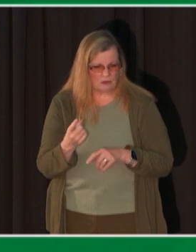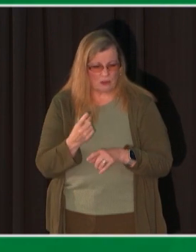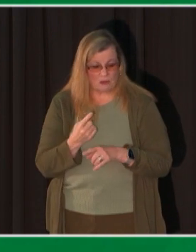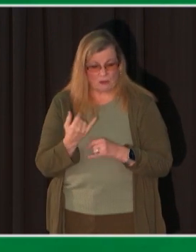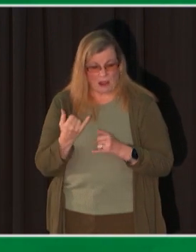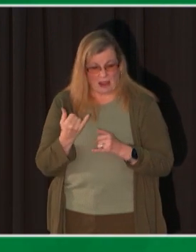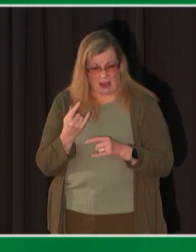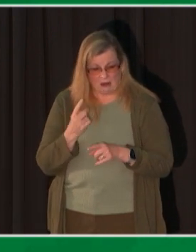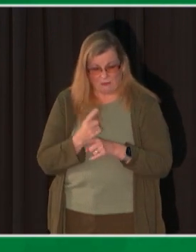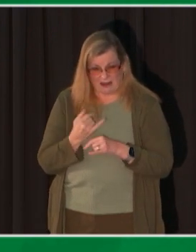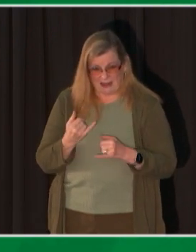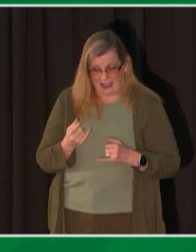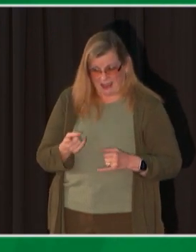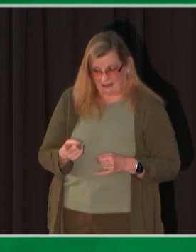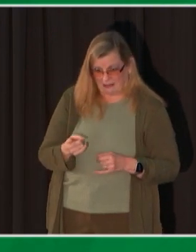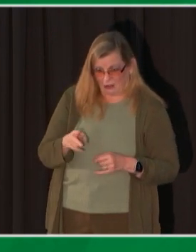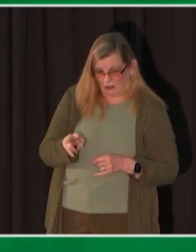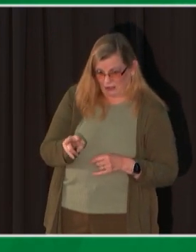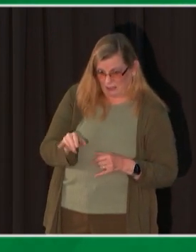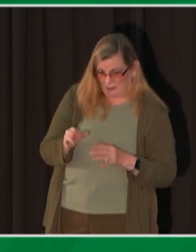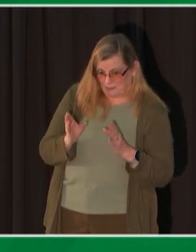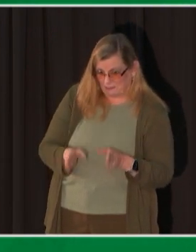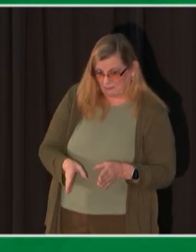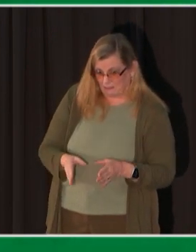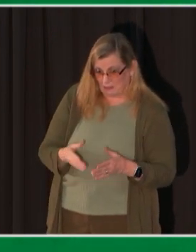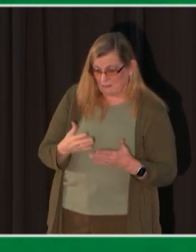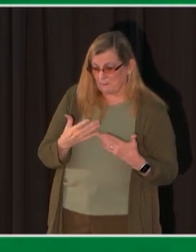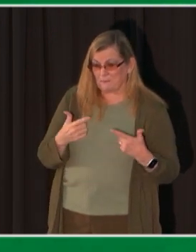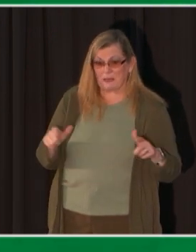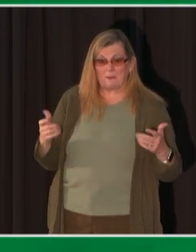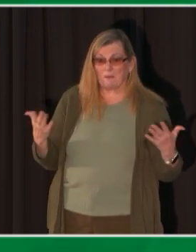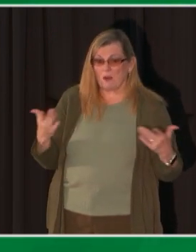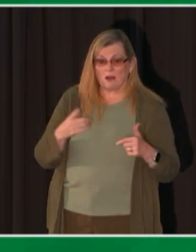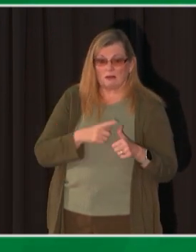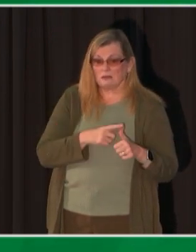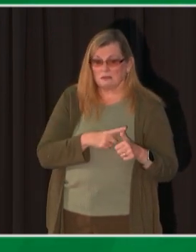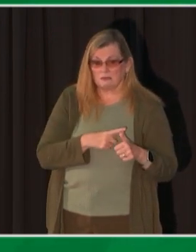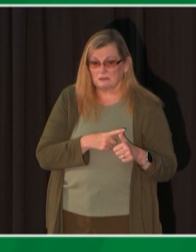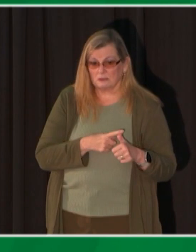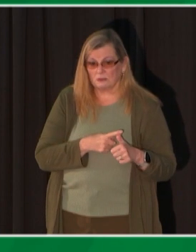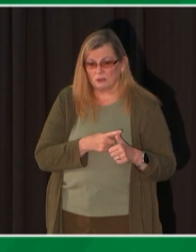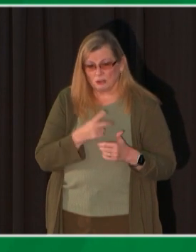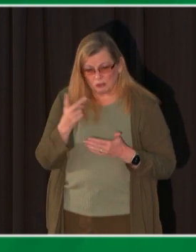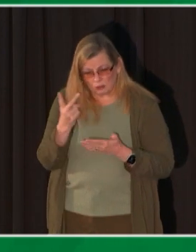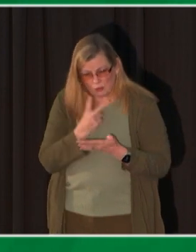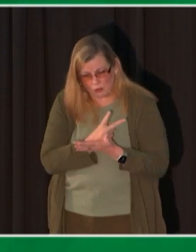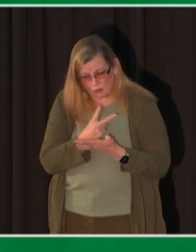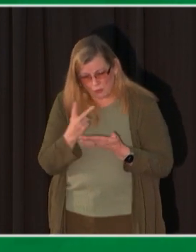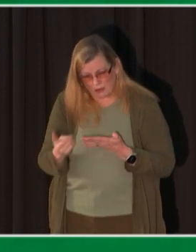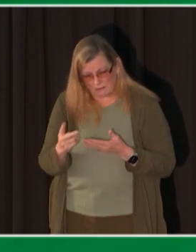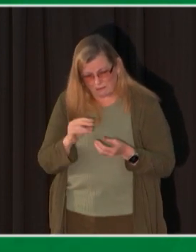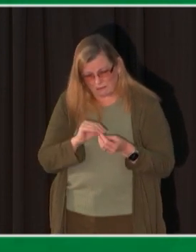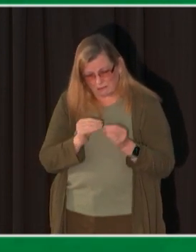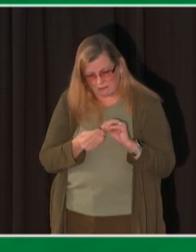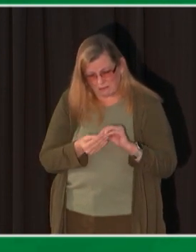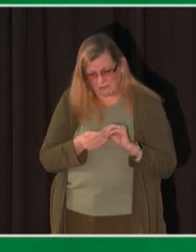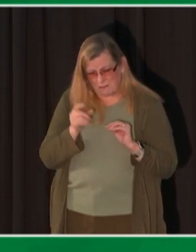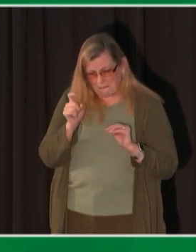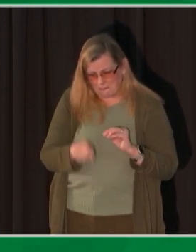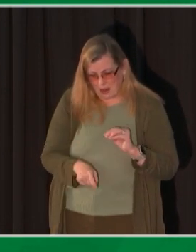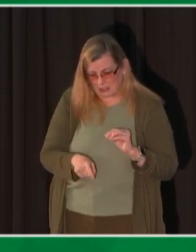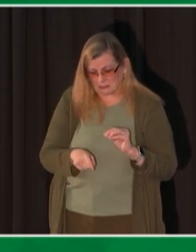a persistent decline in new cases for 2 weeks is something we've talked about in the district, is widely accepted in